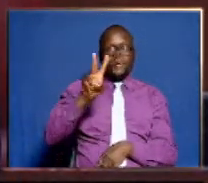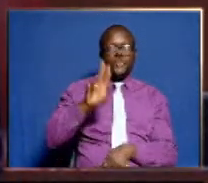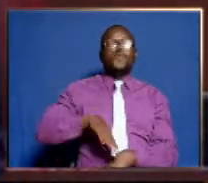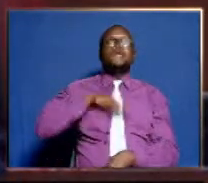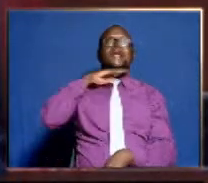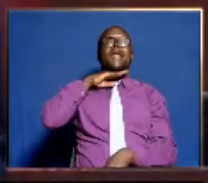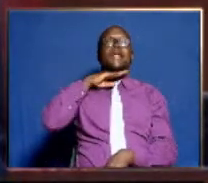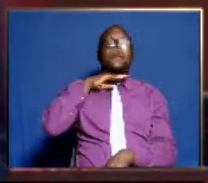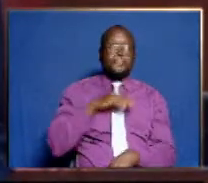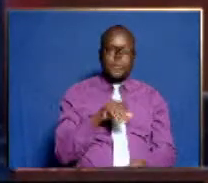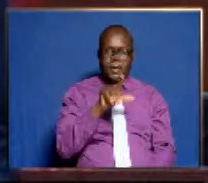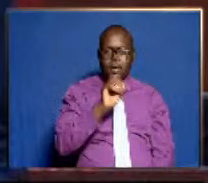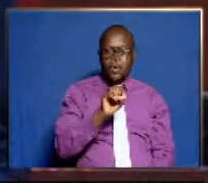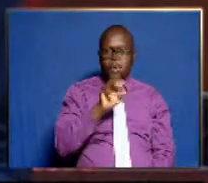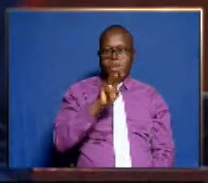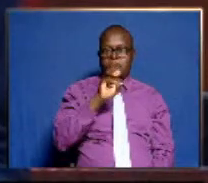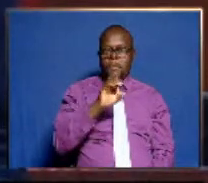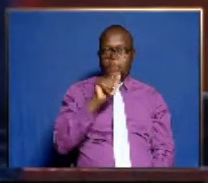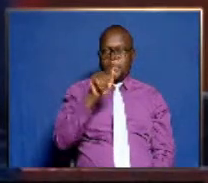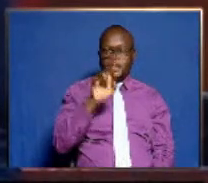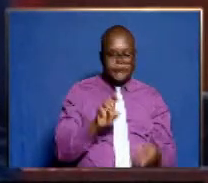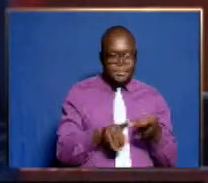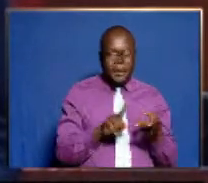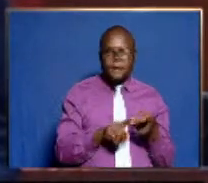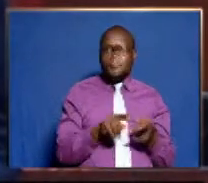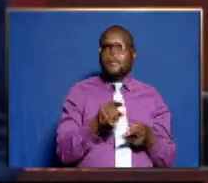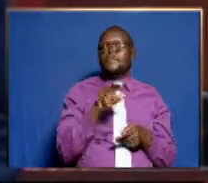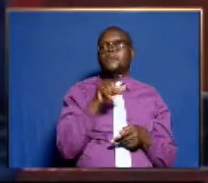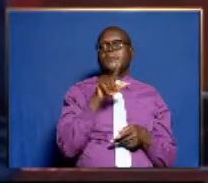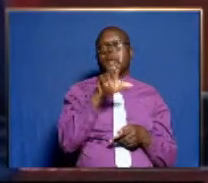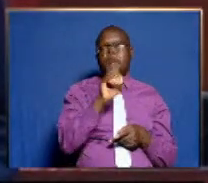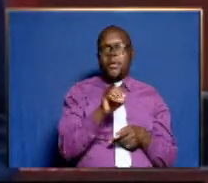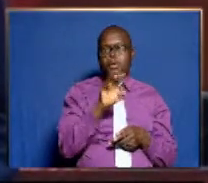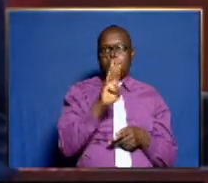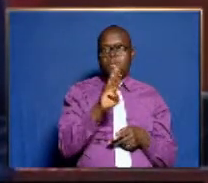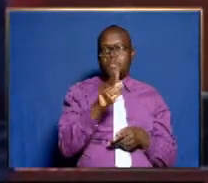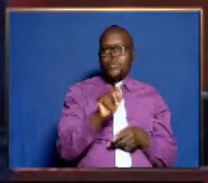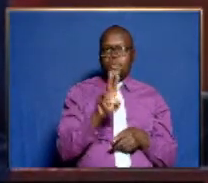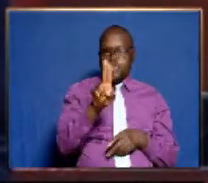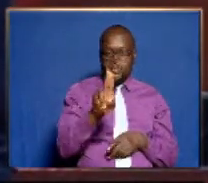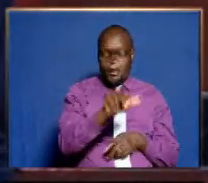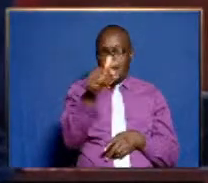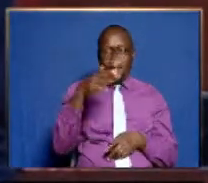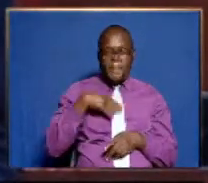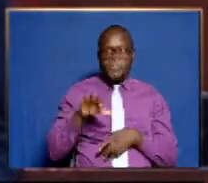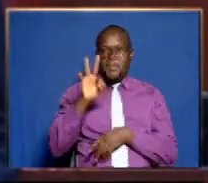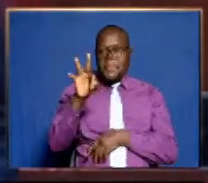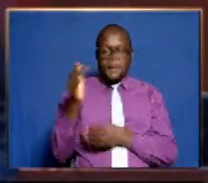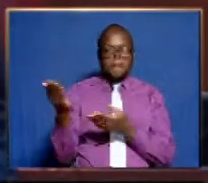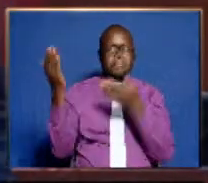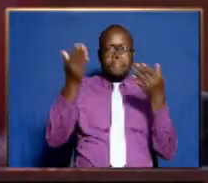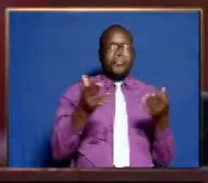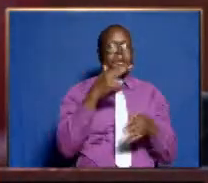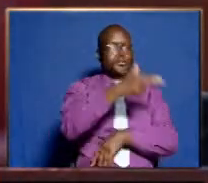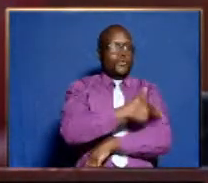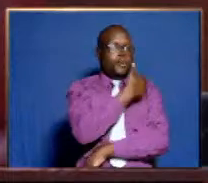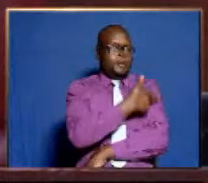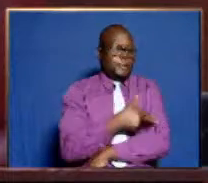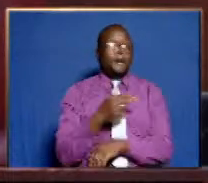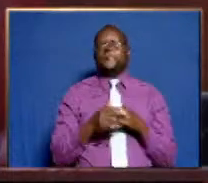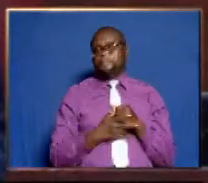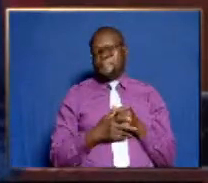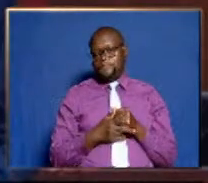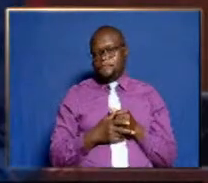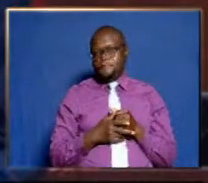Lomoit Longor and Longor Ebunu. 3 other people were seriously injured.